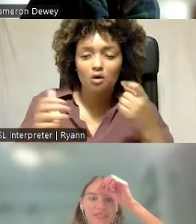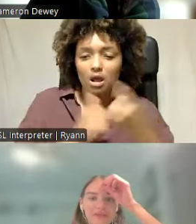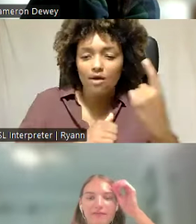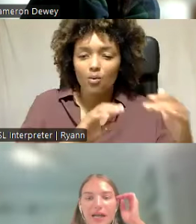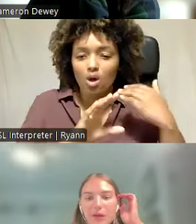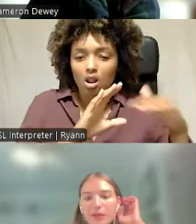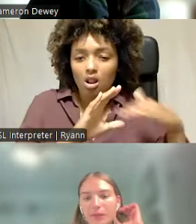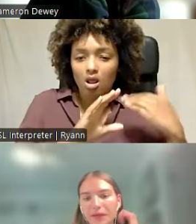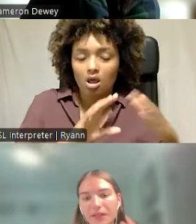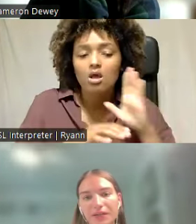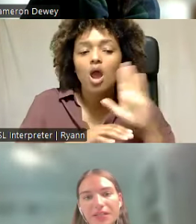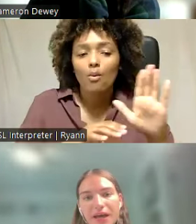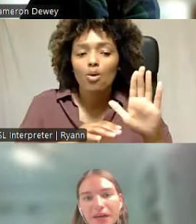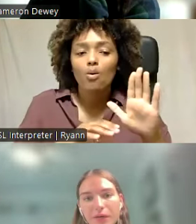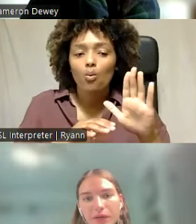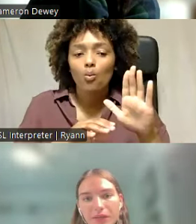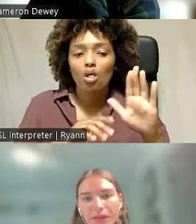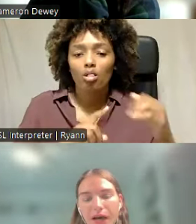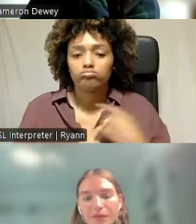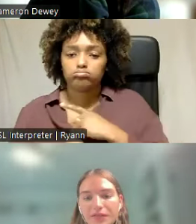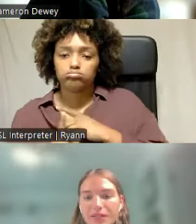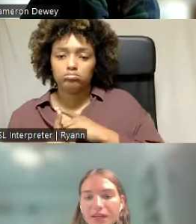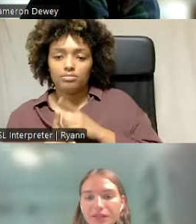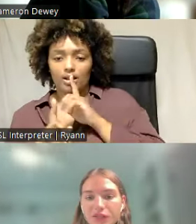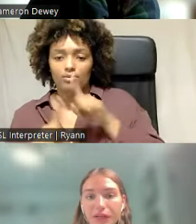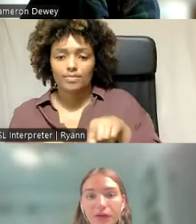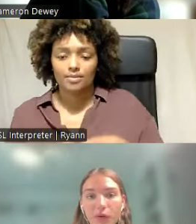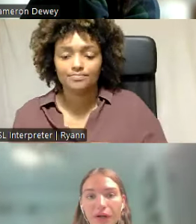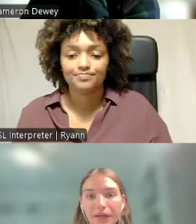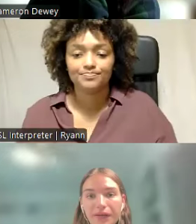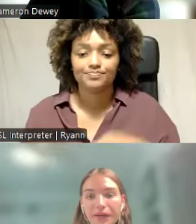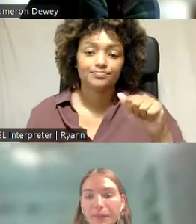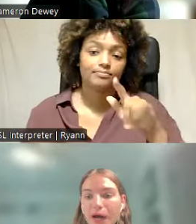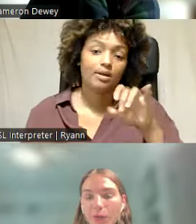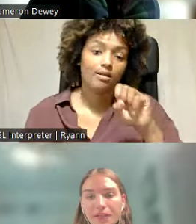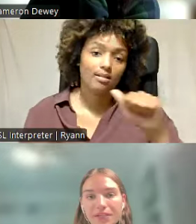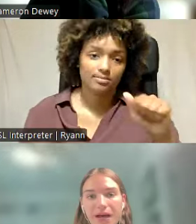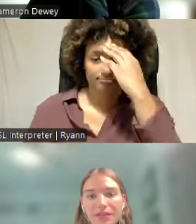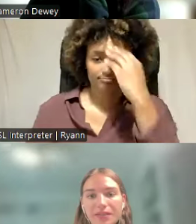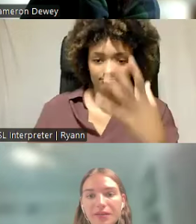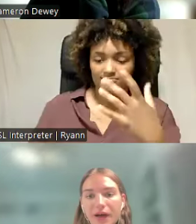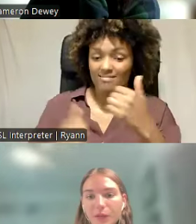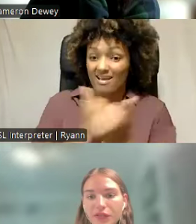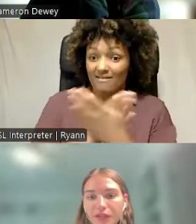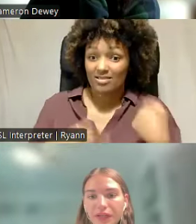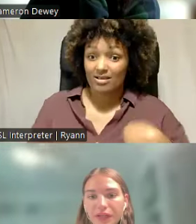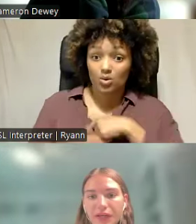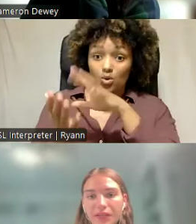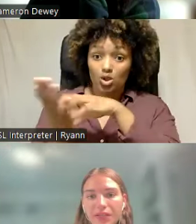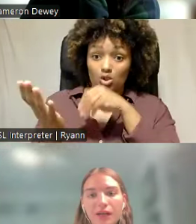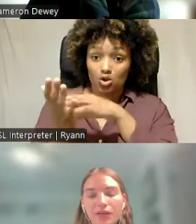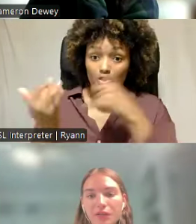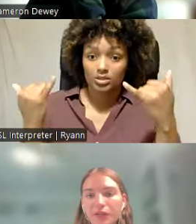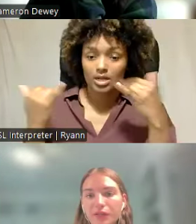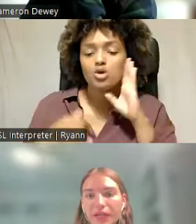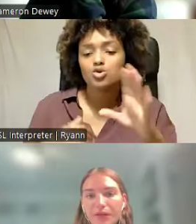you'll receive a follow-up email later today with a copy of today's training recording, the PowerPoint slides, the evaluation link,